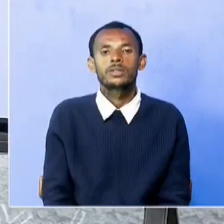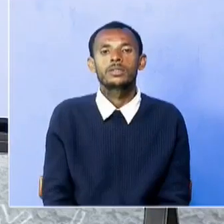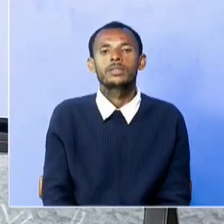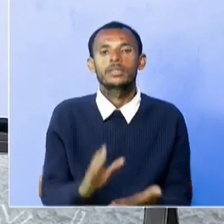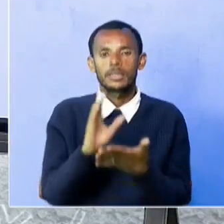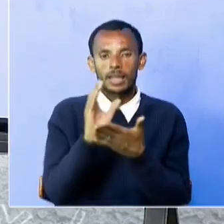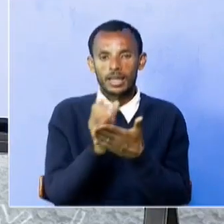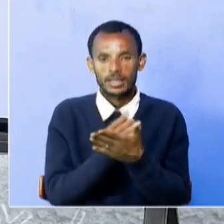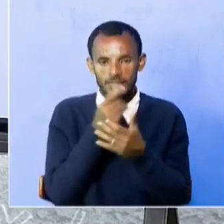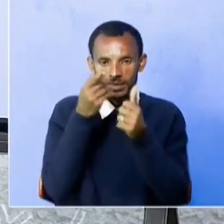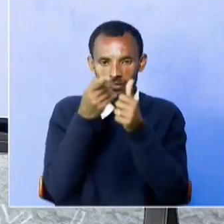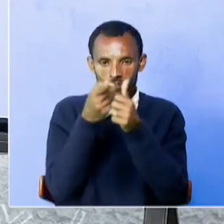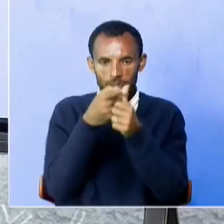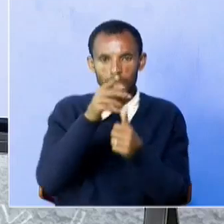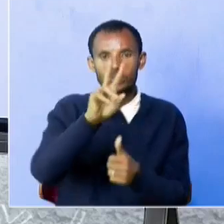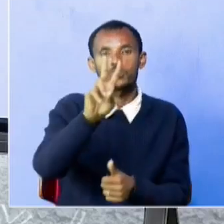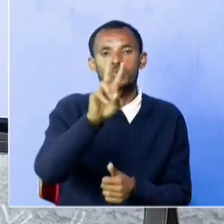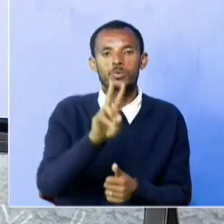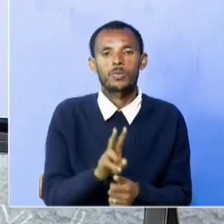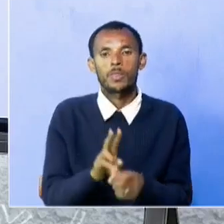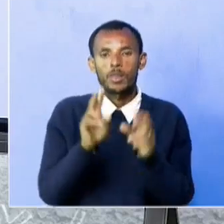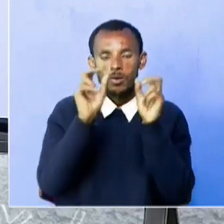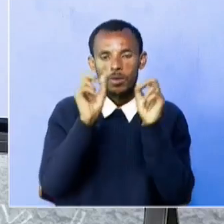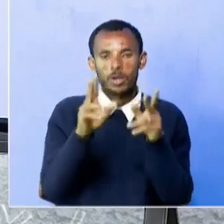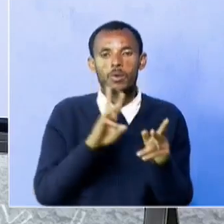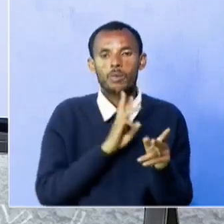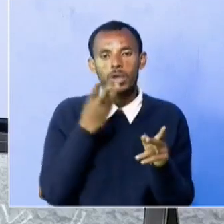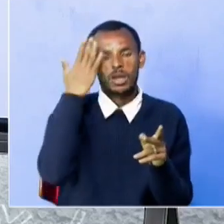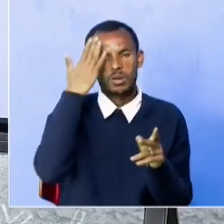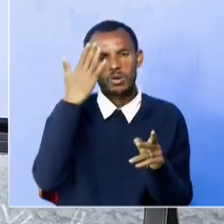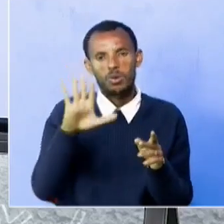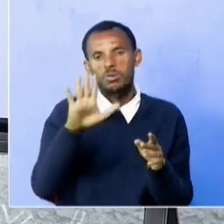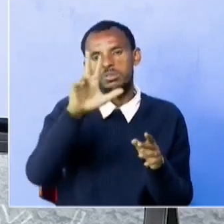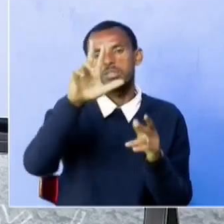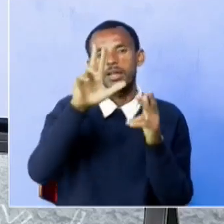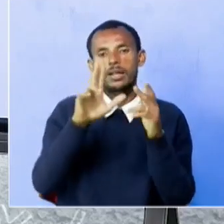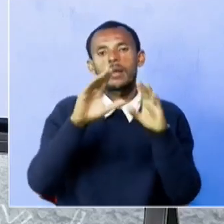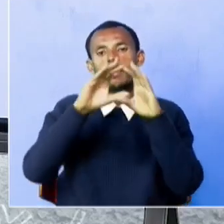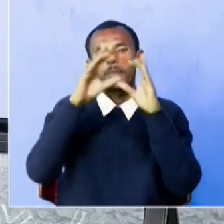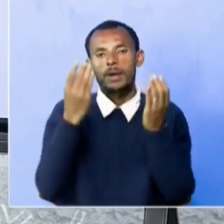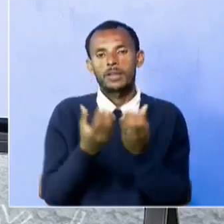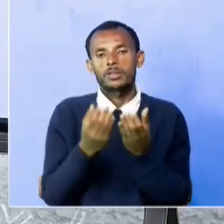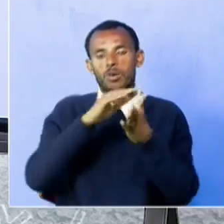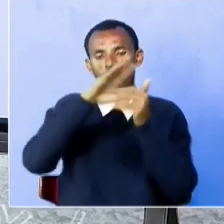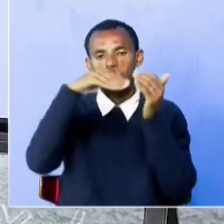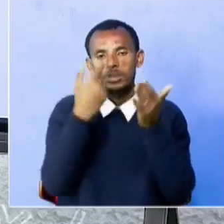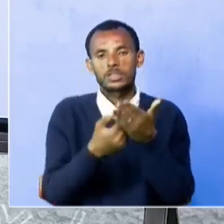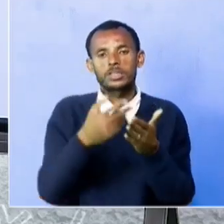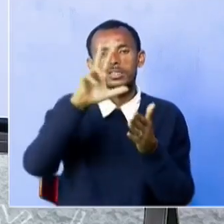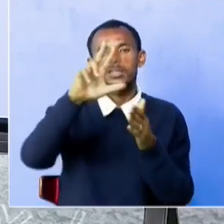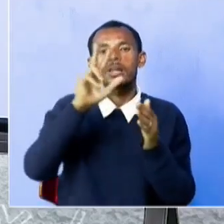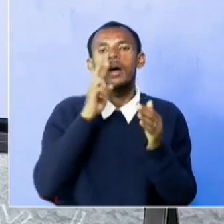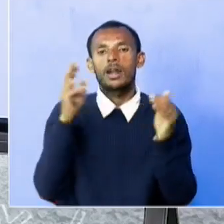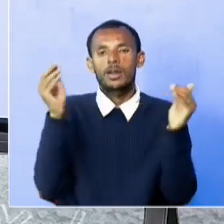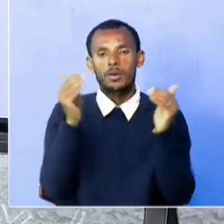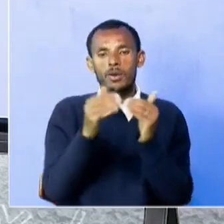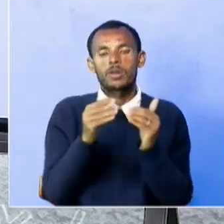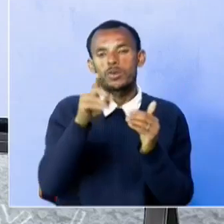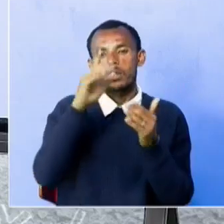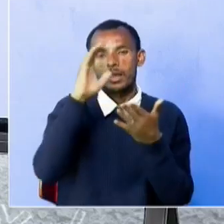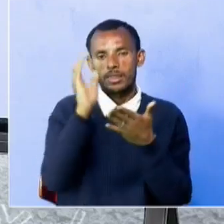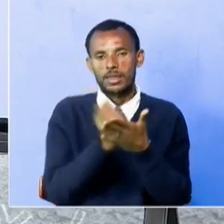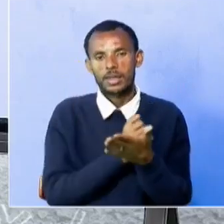take the first two. Okay, we don't need the third part. All these three are equal, but you can